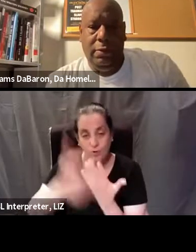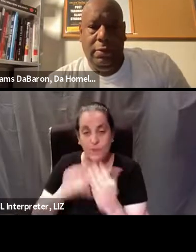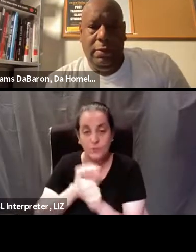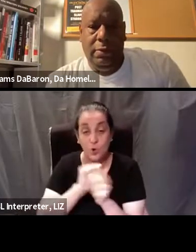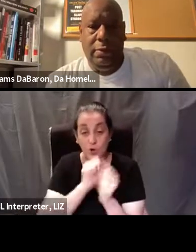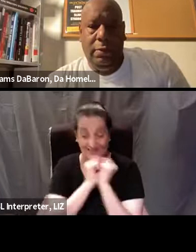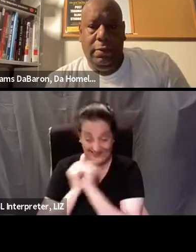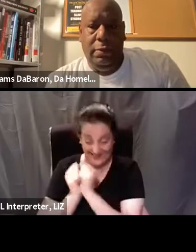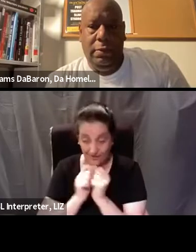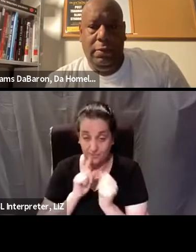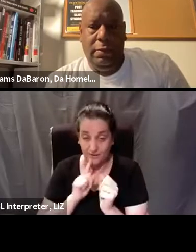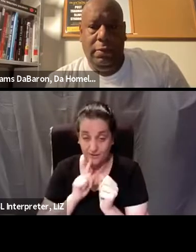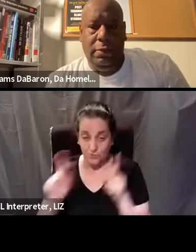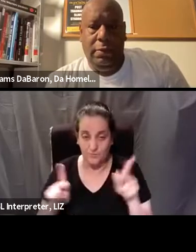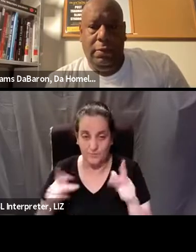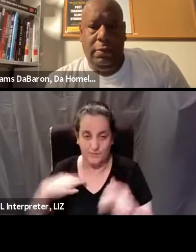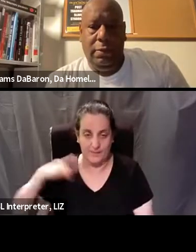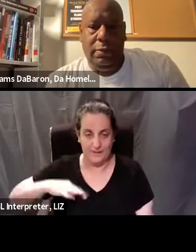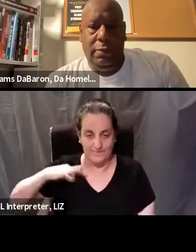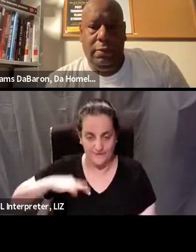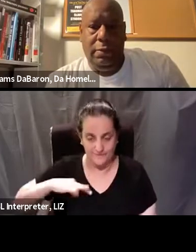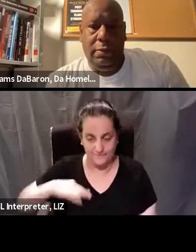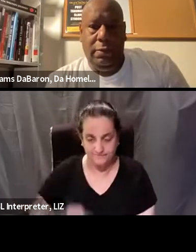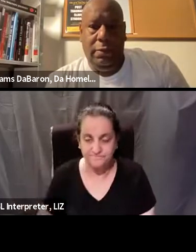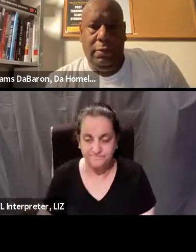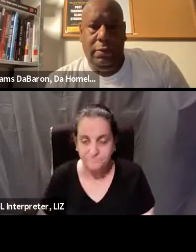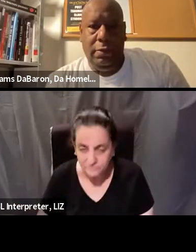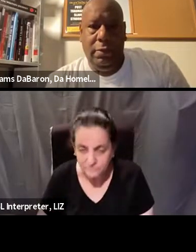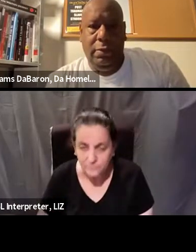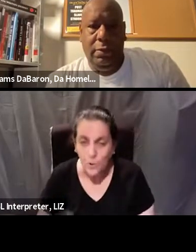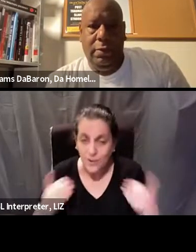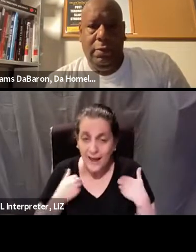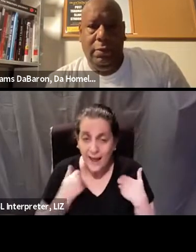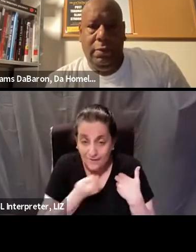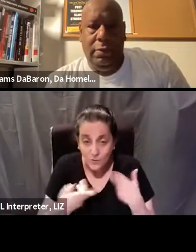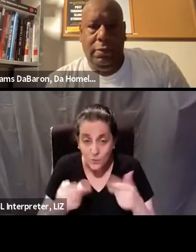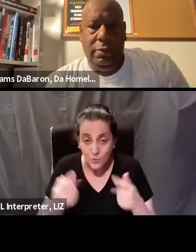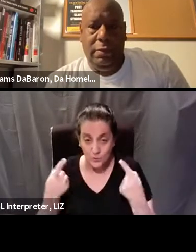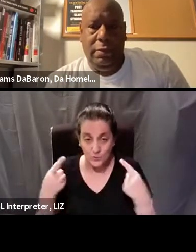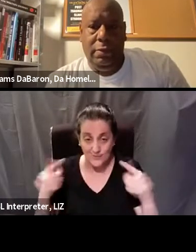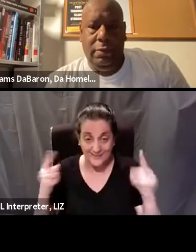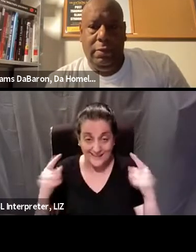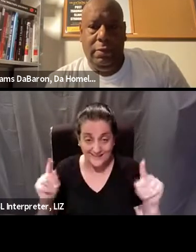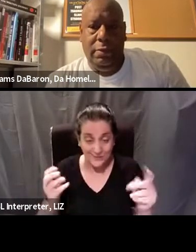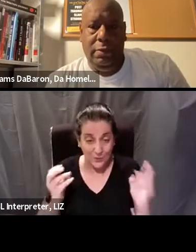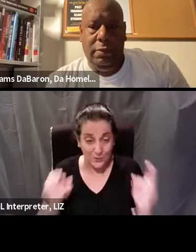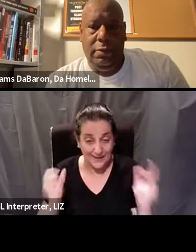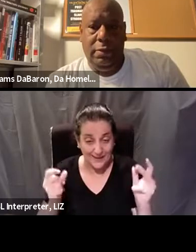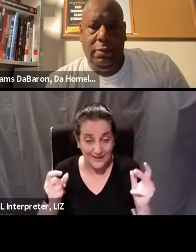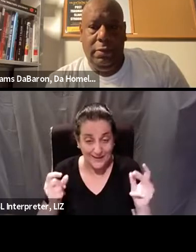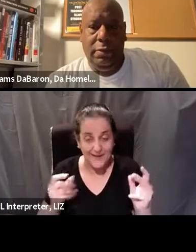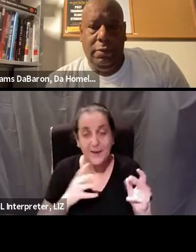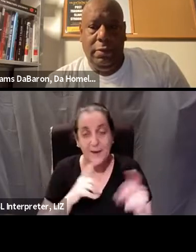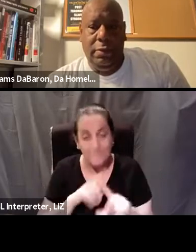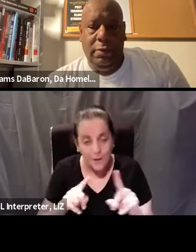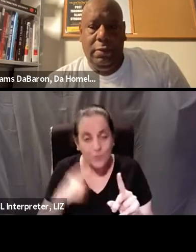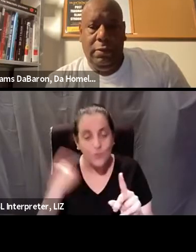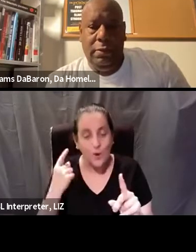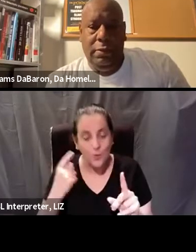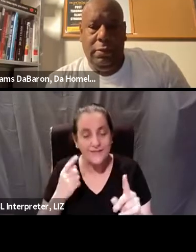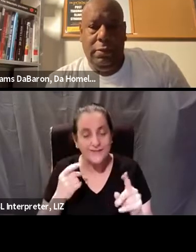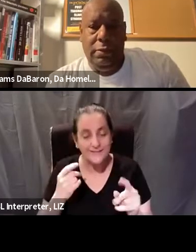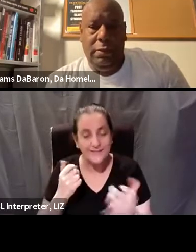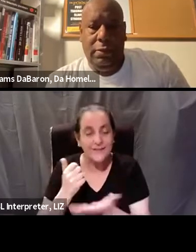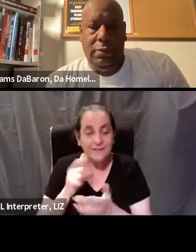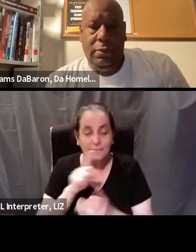in January. It had some quick successes. And again, it was meeting people where they were. There's no, as